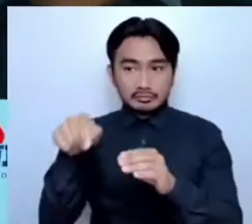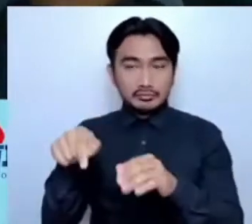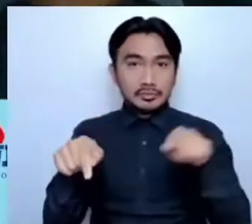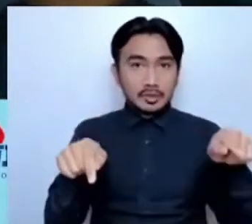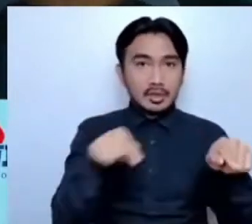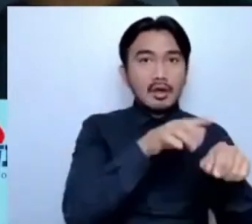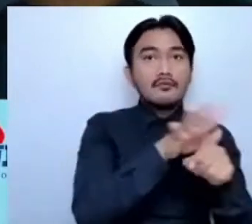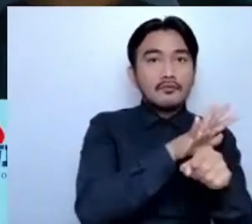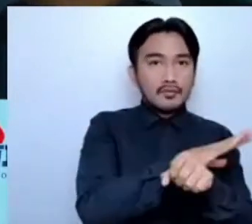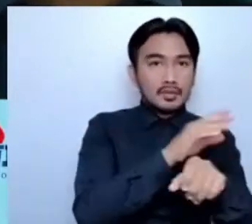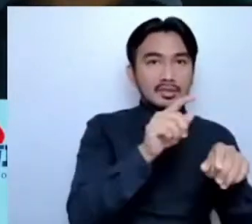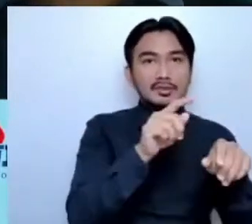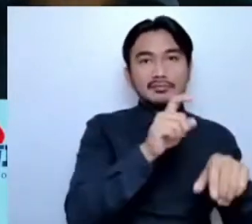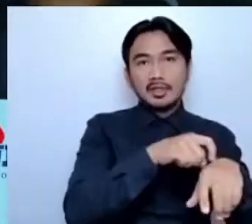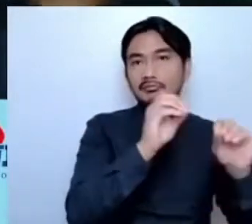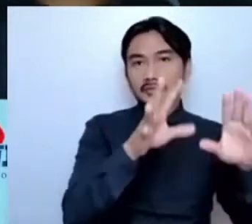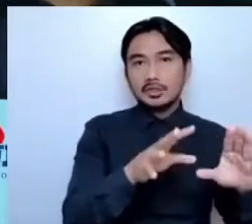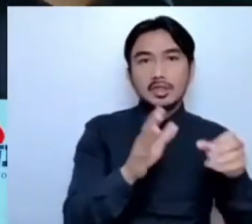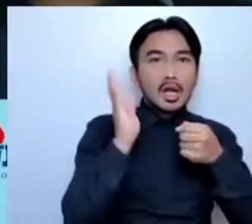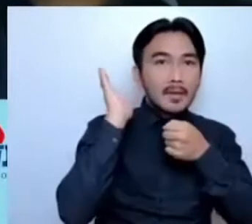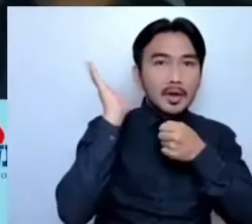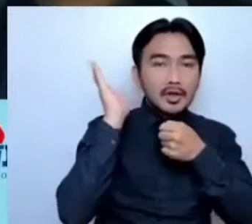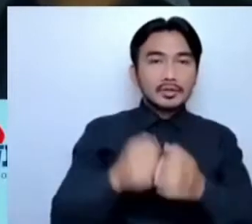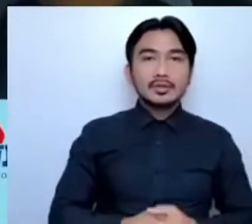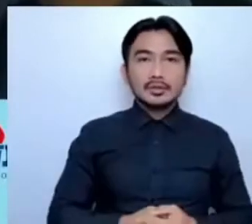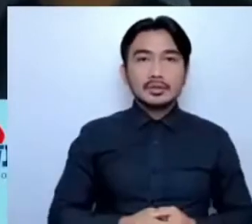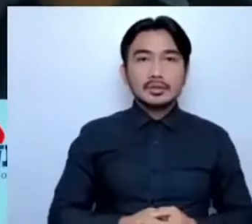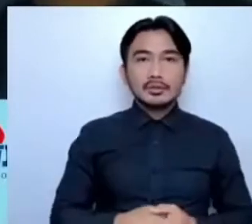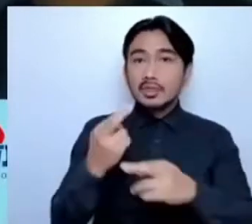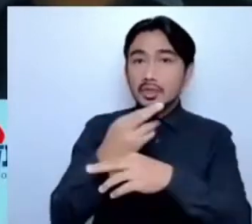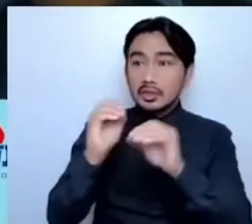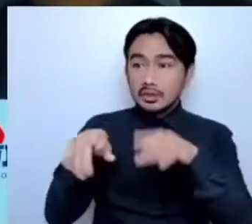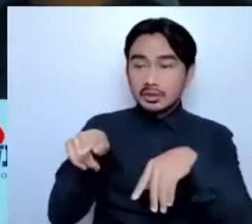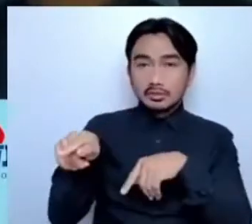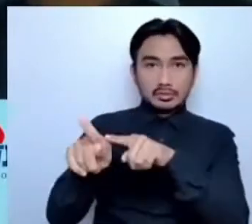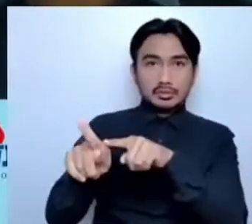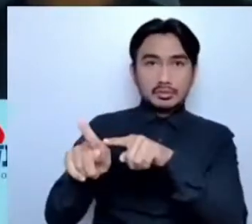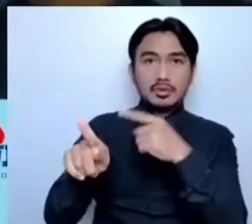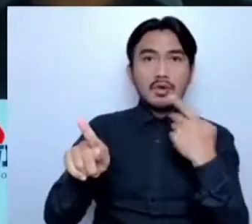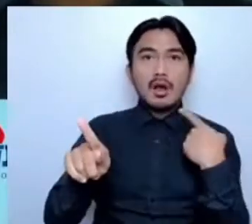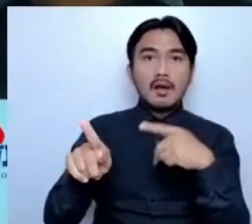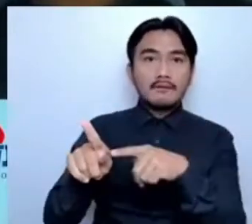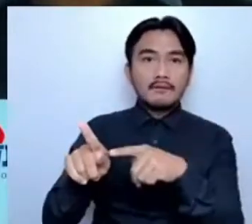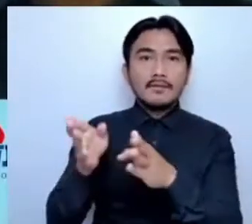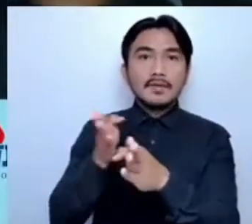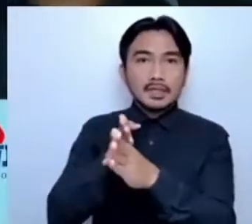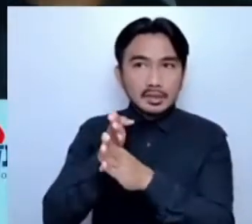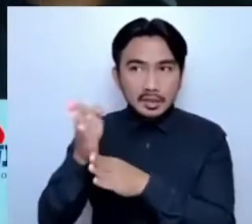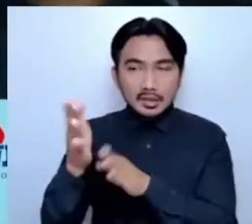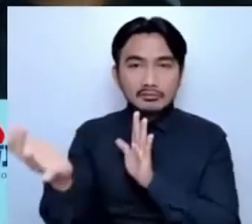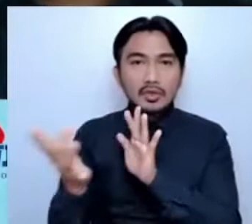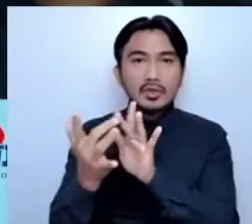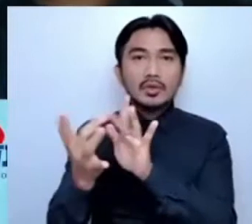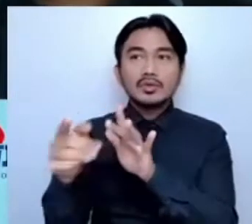teacher broadcasters. Our regular teachers are those who have direct contact with their